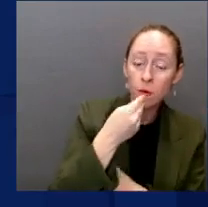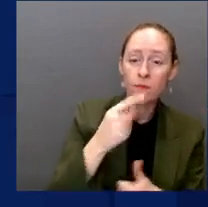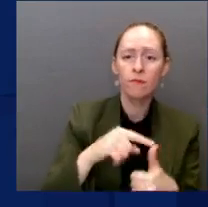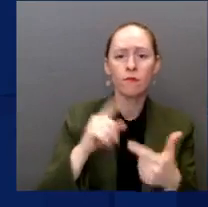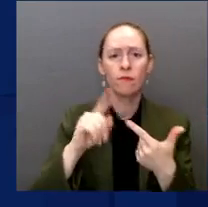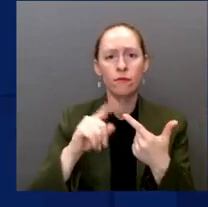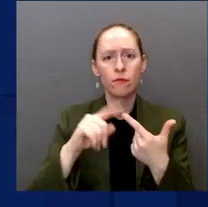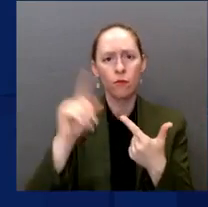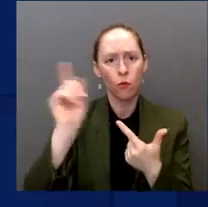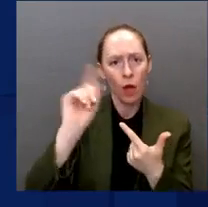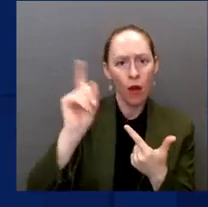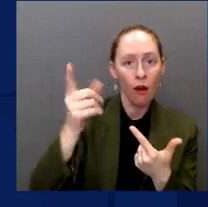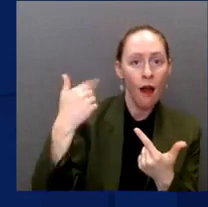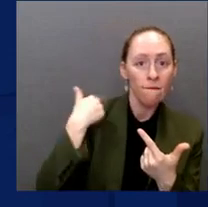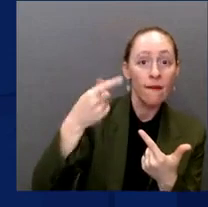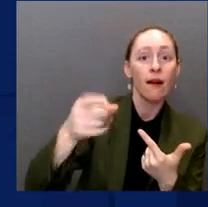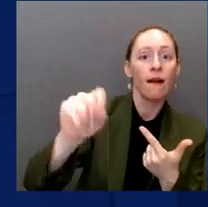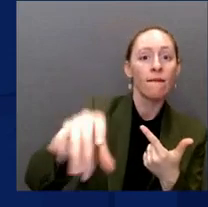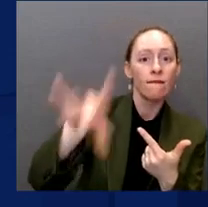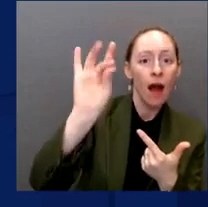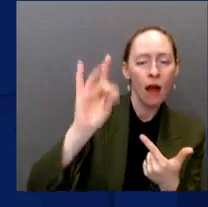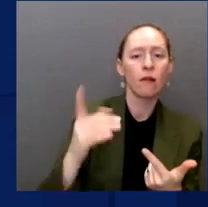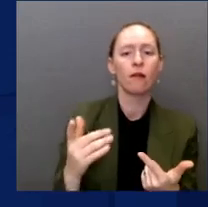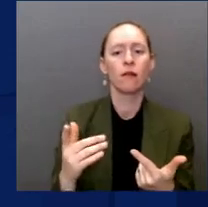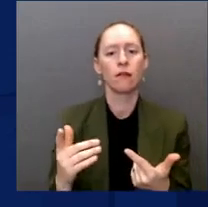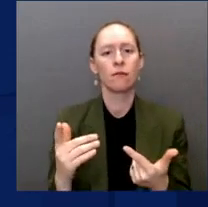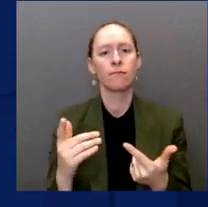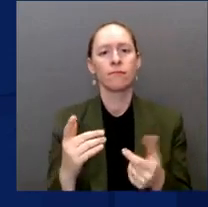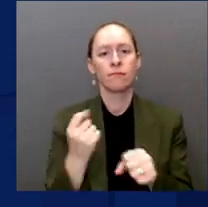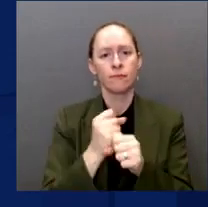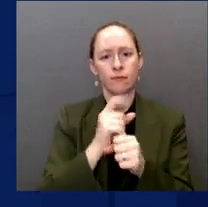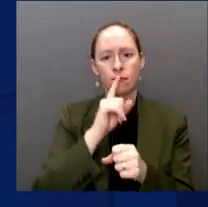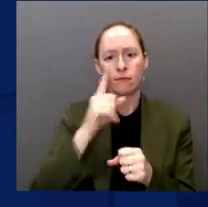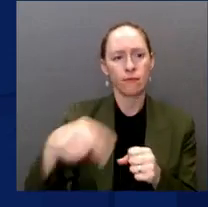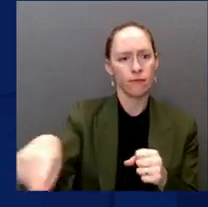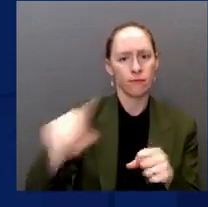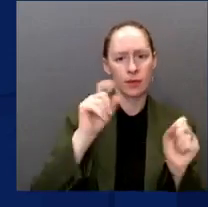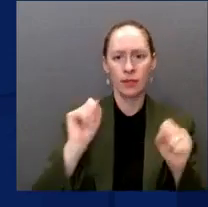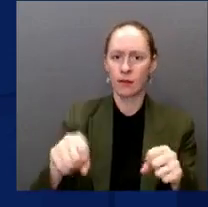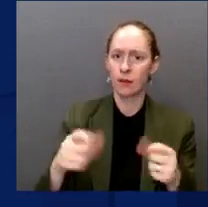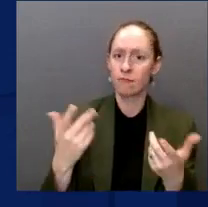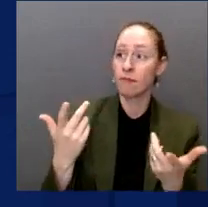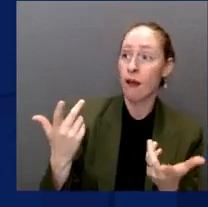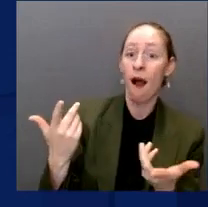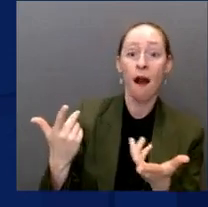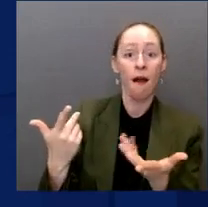economically secure, including through a child tax credit. Pillar